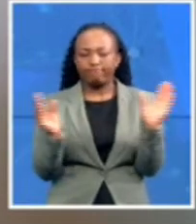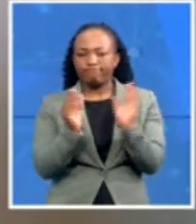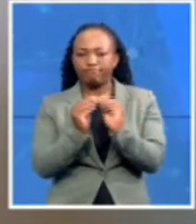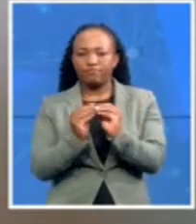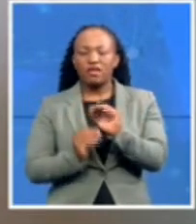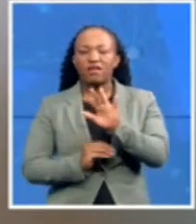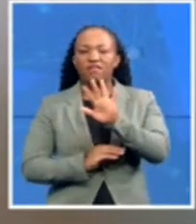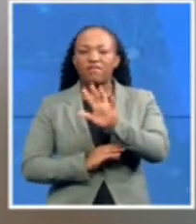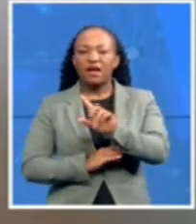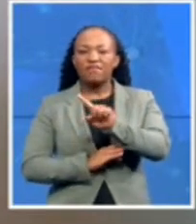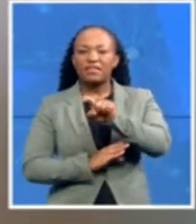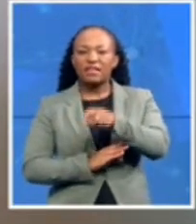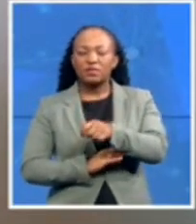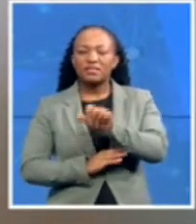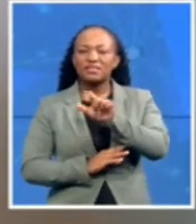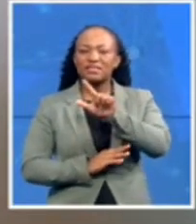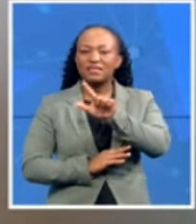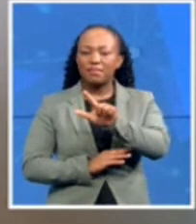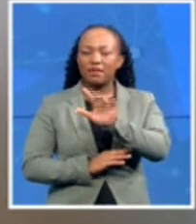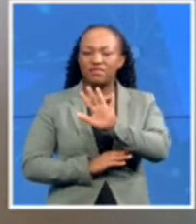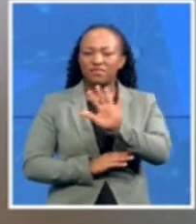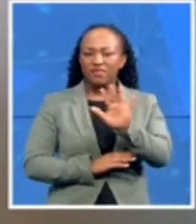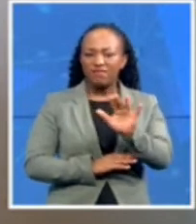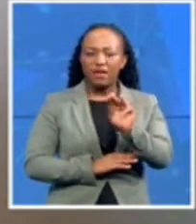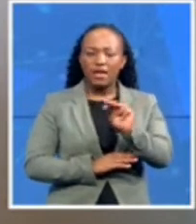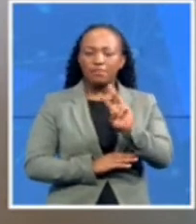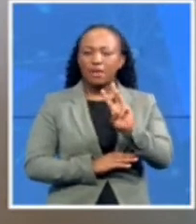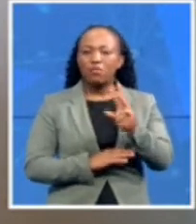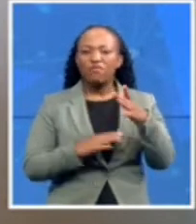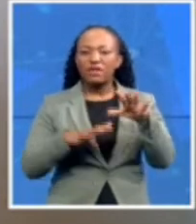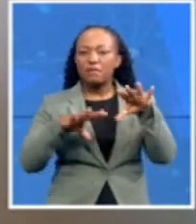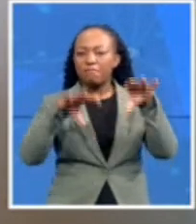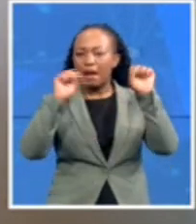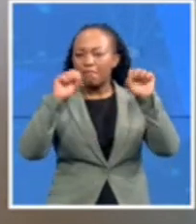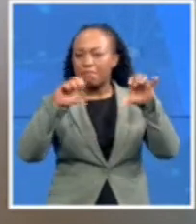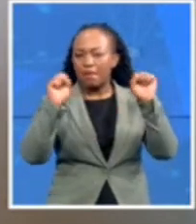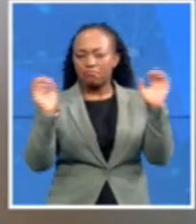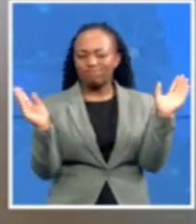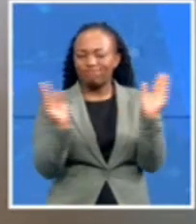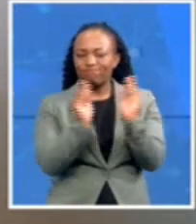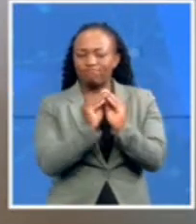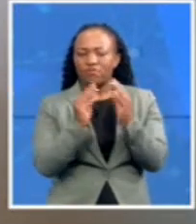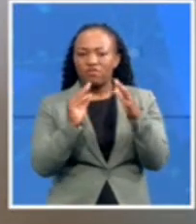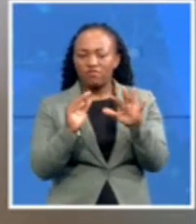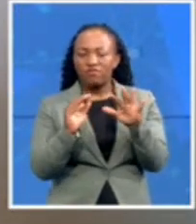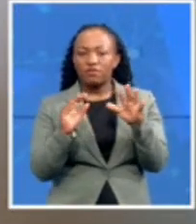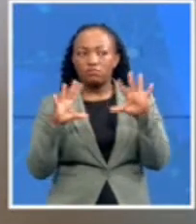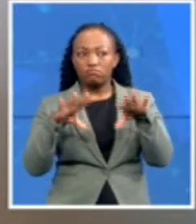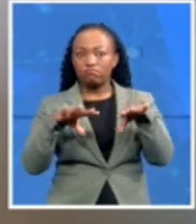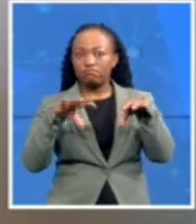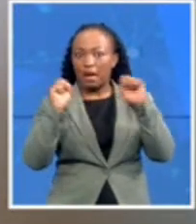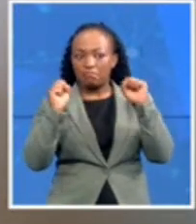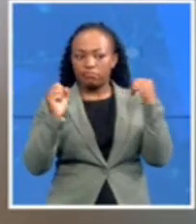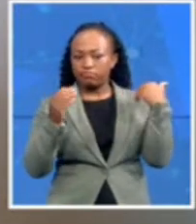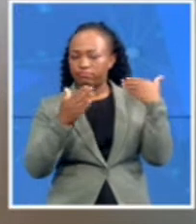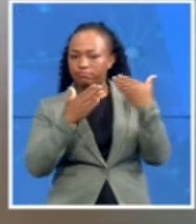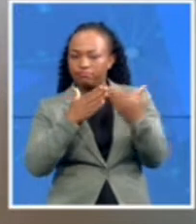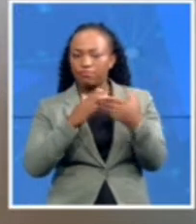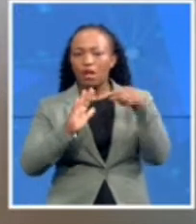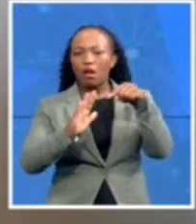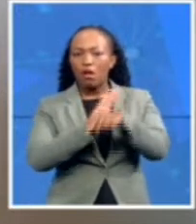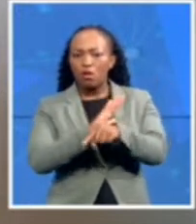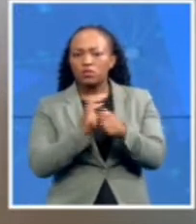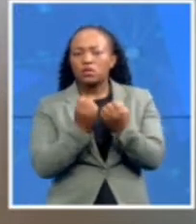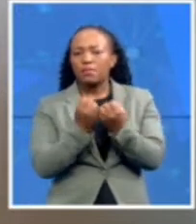5,755 megawatts. Our partial load losses at this point in time is